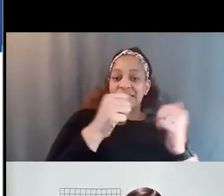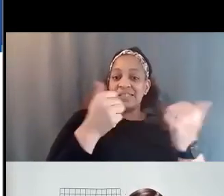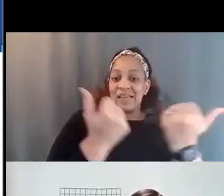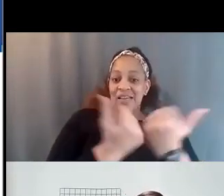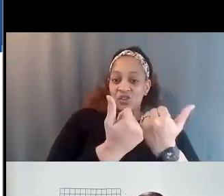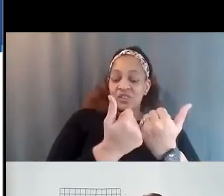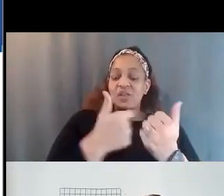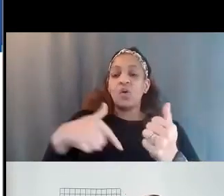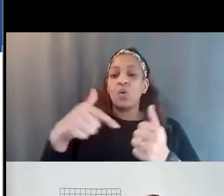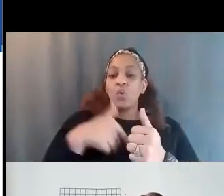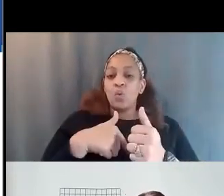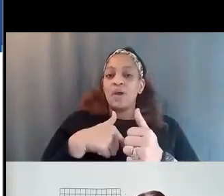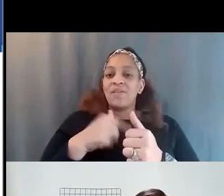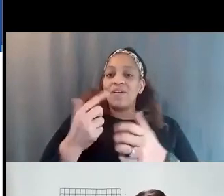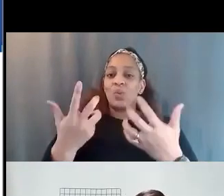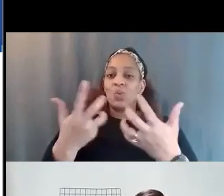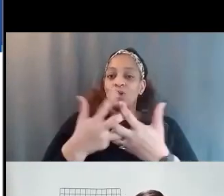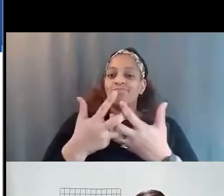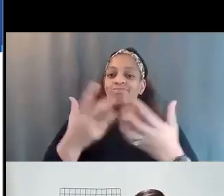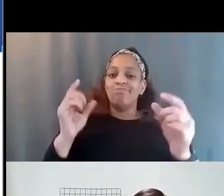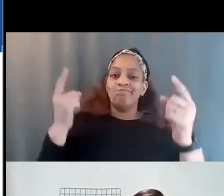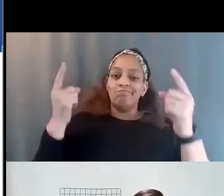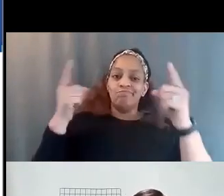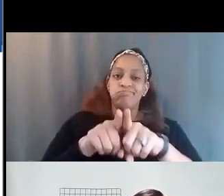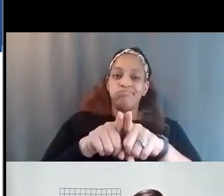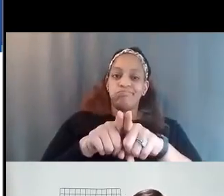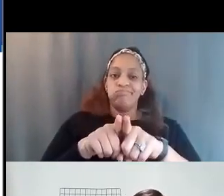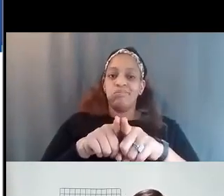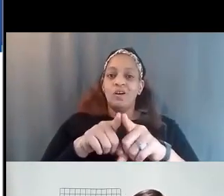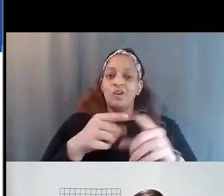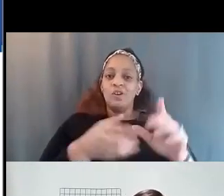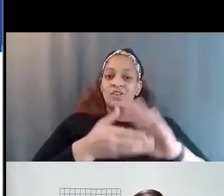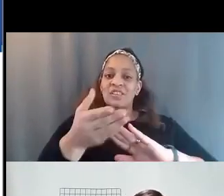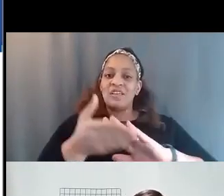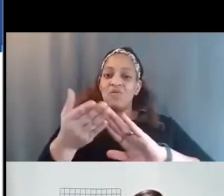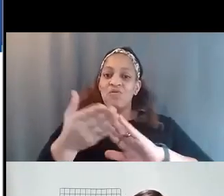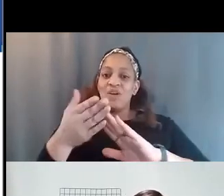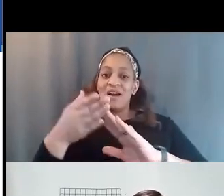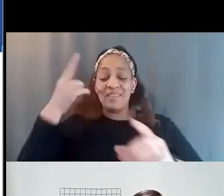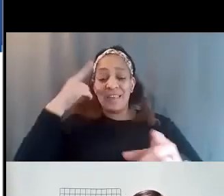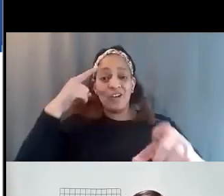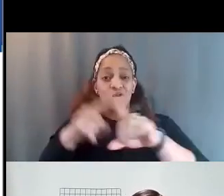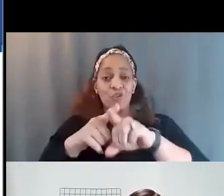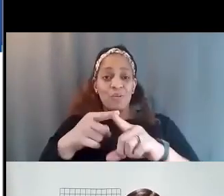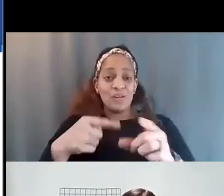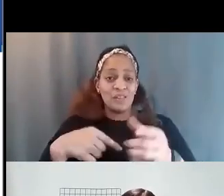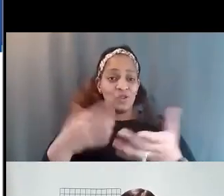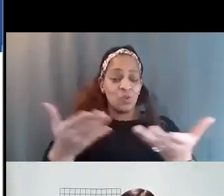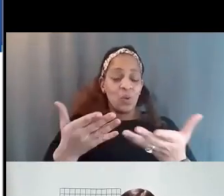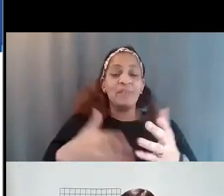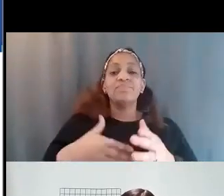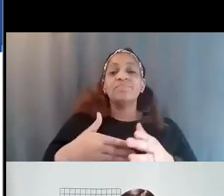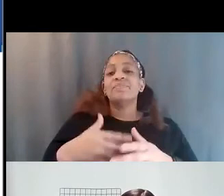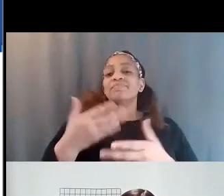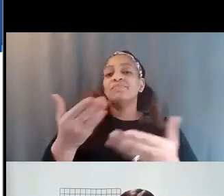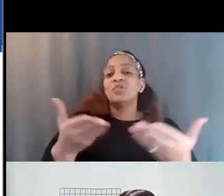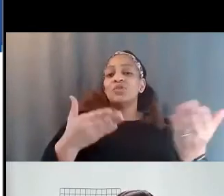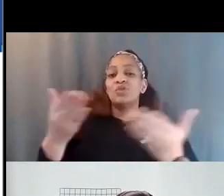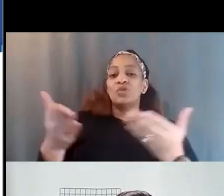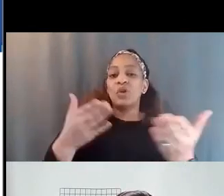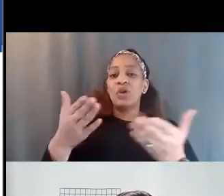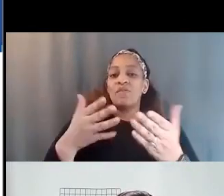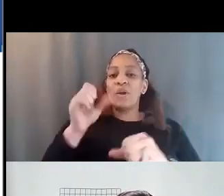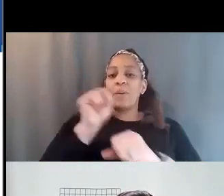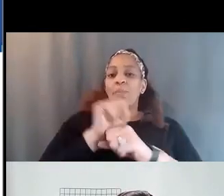facilitate competitive integrated employment. And the agreement really serves to facilitate the coordination of supported